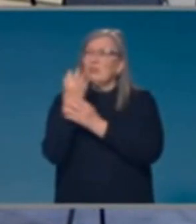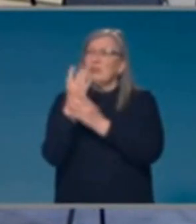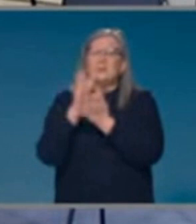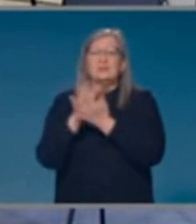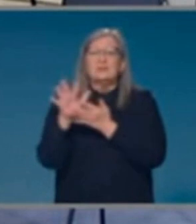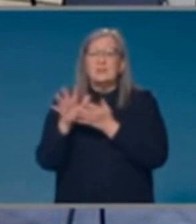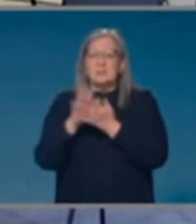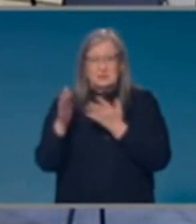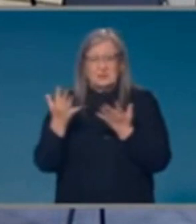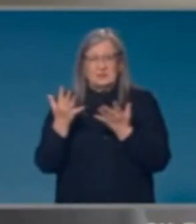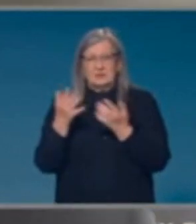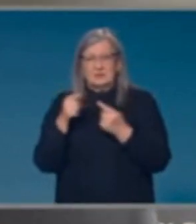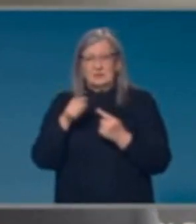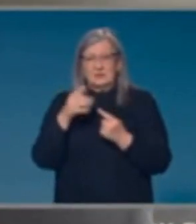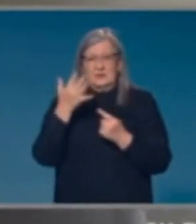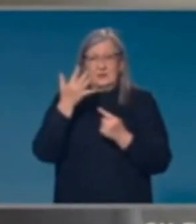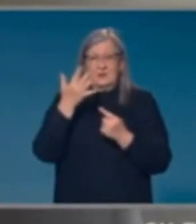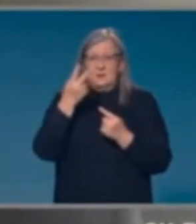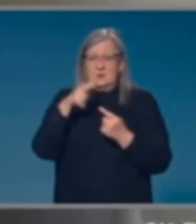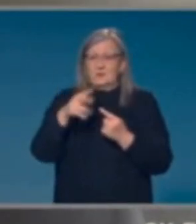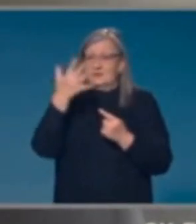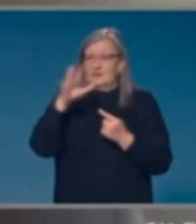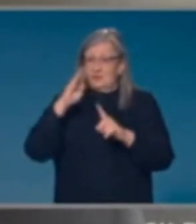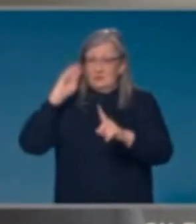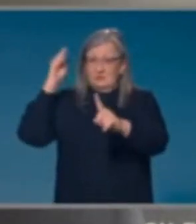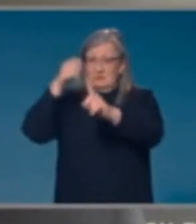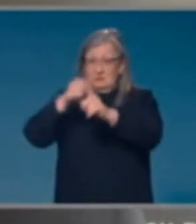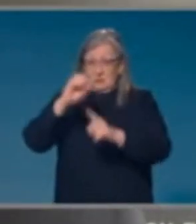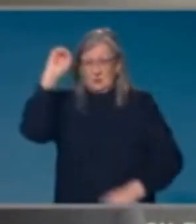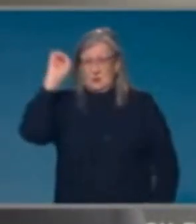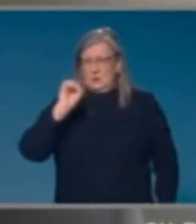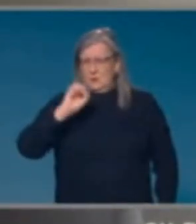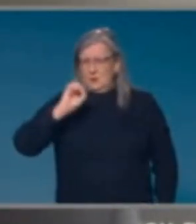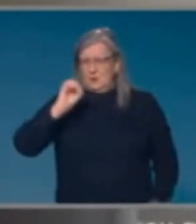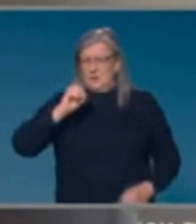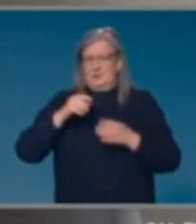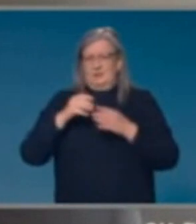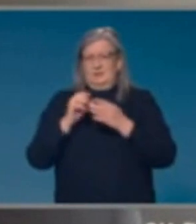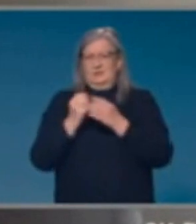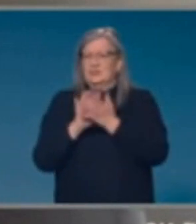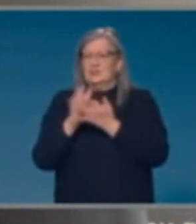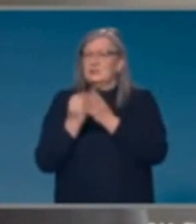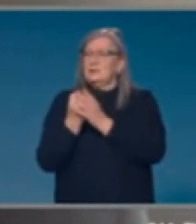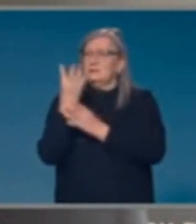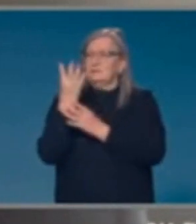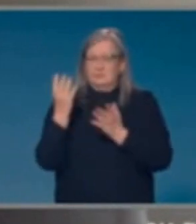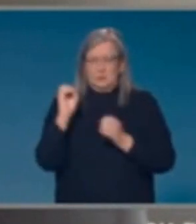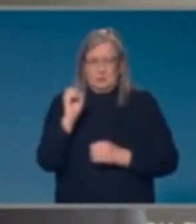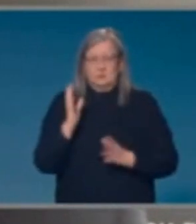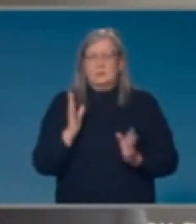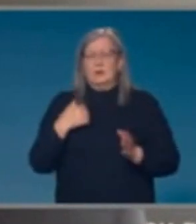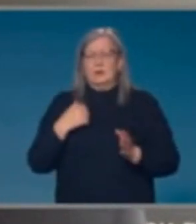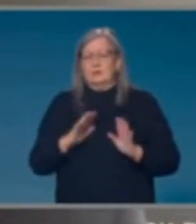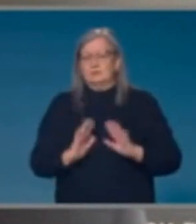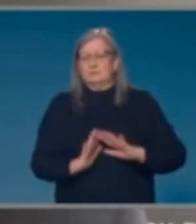Look, I'll address climate and then rapid antigen testing and turn to Paul as well on that. Just in terms of climate, one